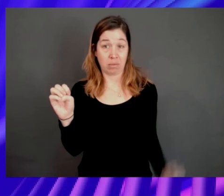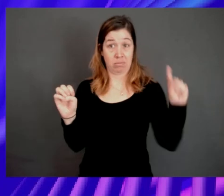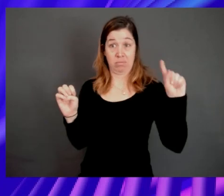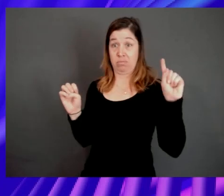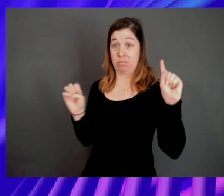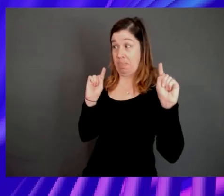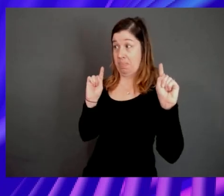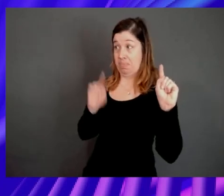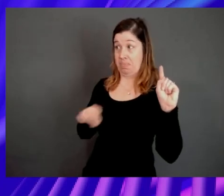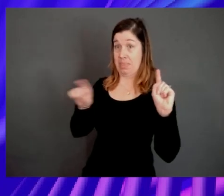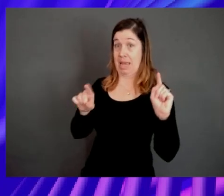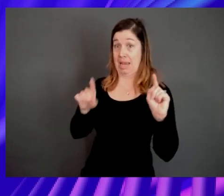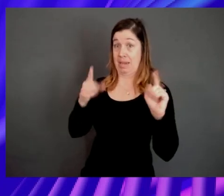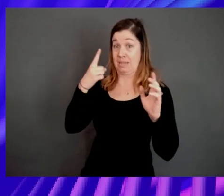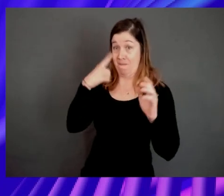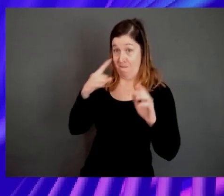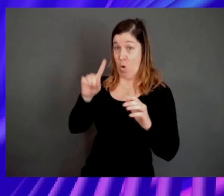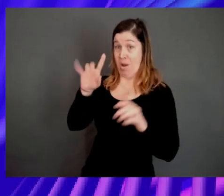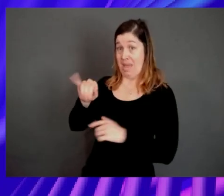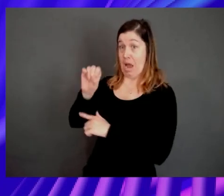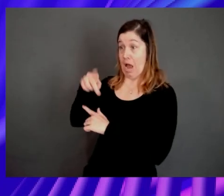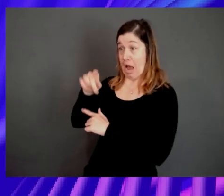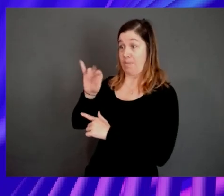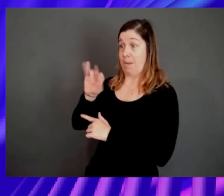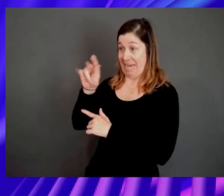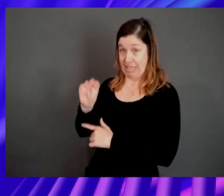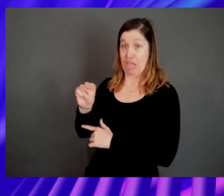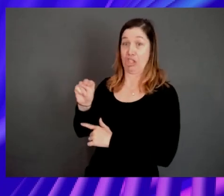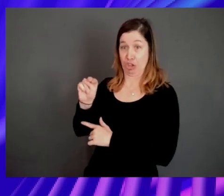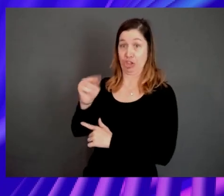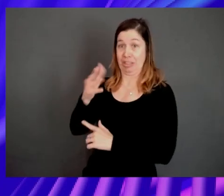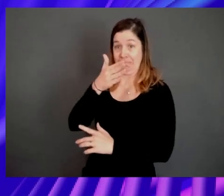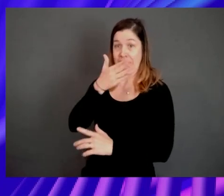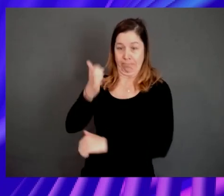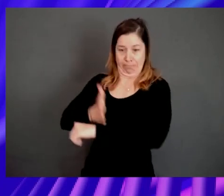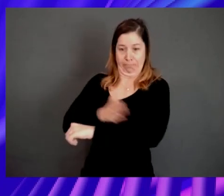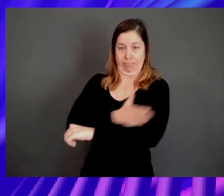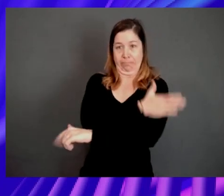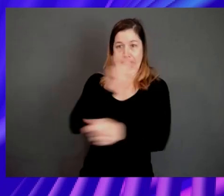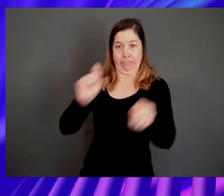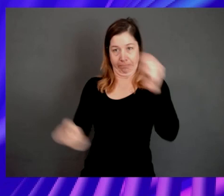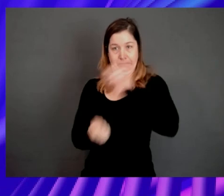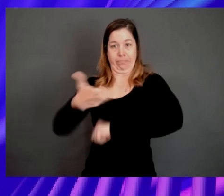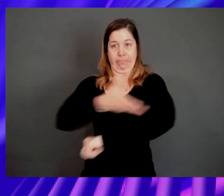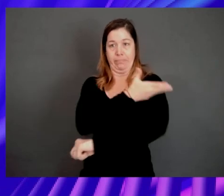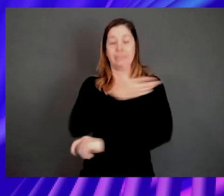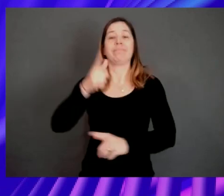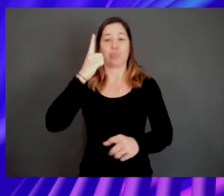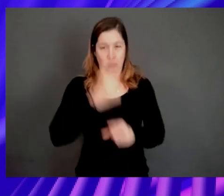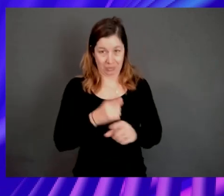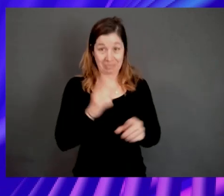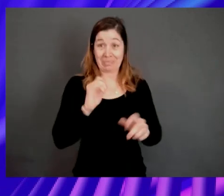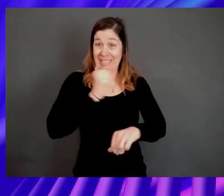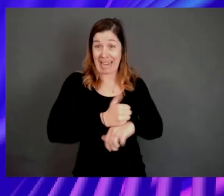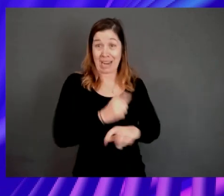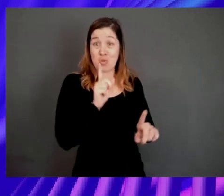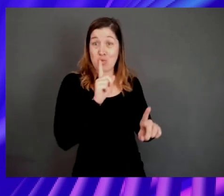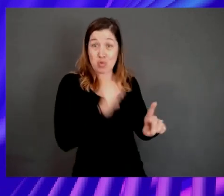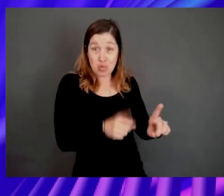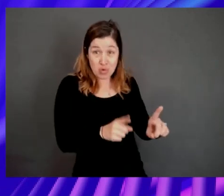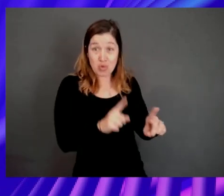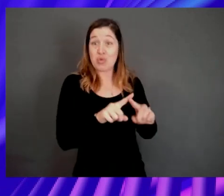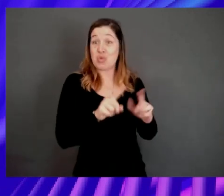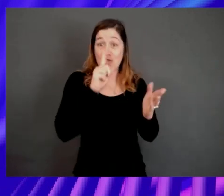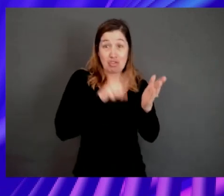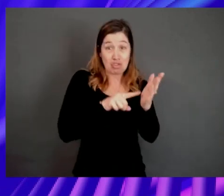memory optimization. Yes. So like shard optimizer state, you can set to true. Okay. Activation checkpointing set to